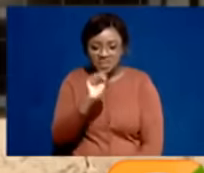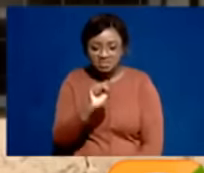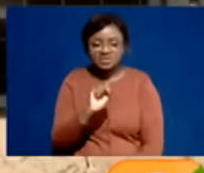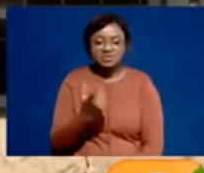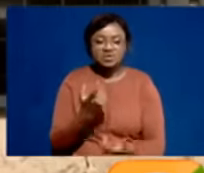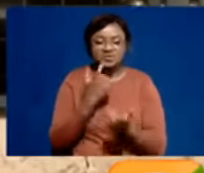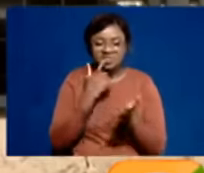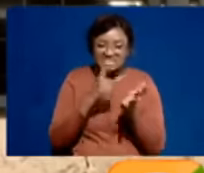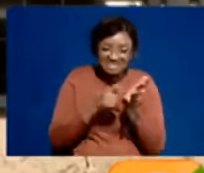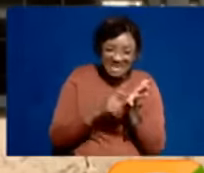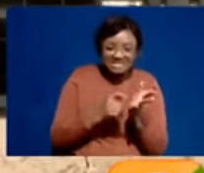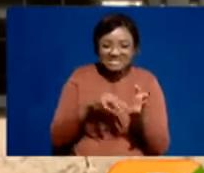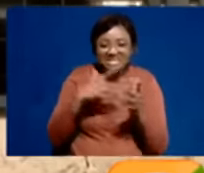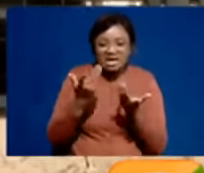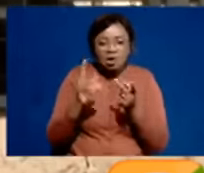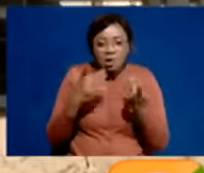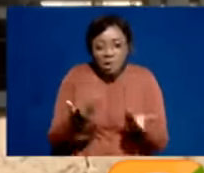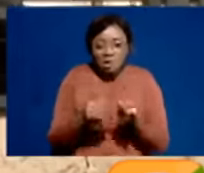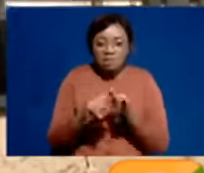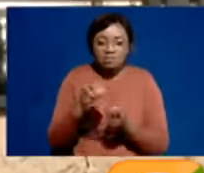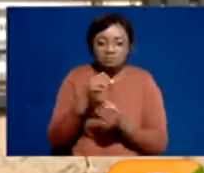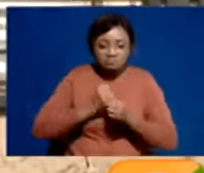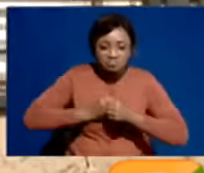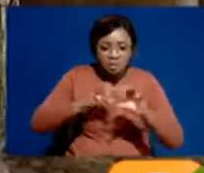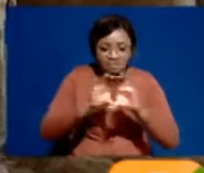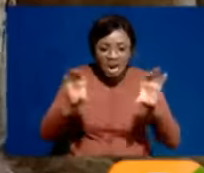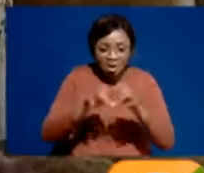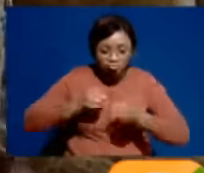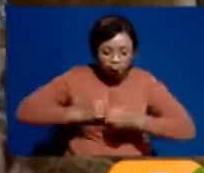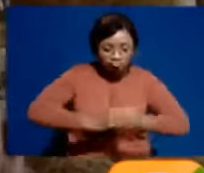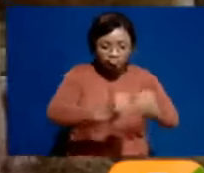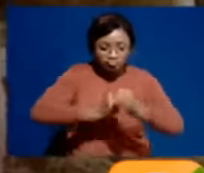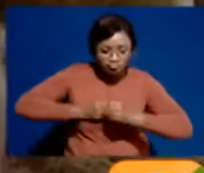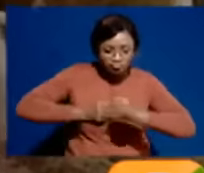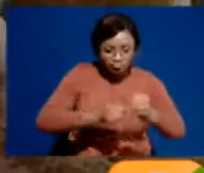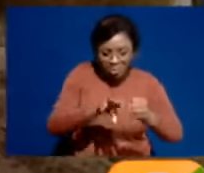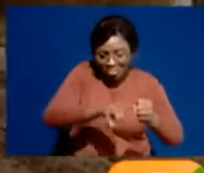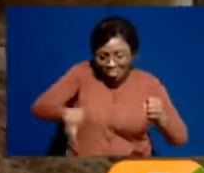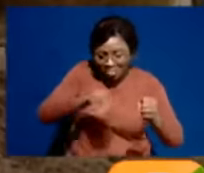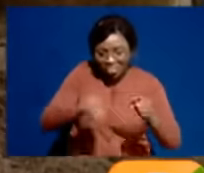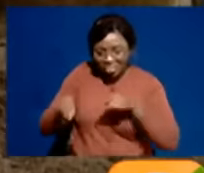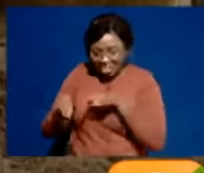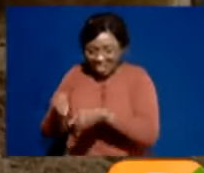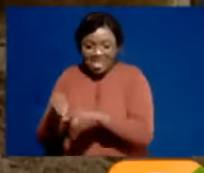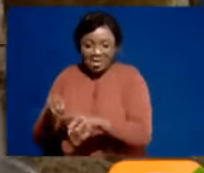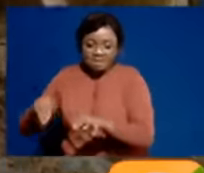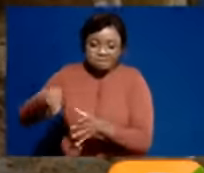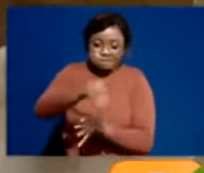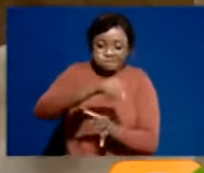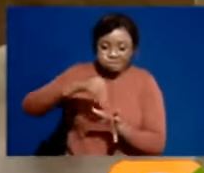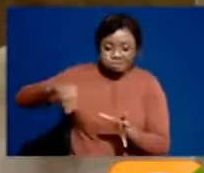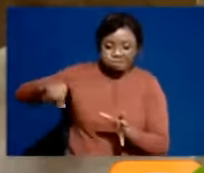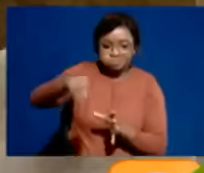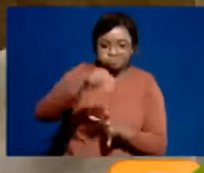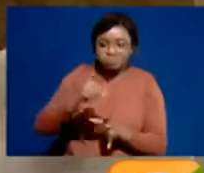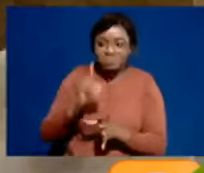that, so that your pigs can feel comfortable. Continuous washing of sheds often generates wastewater